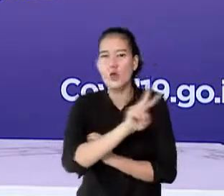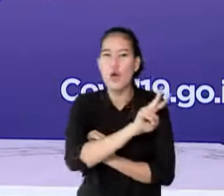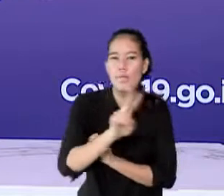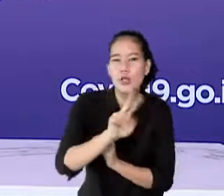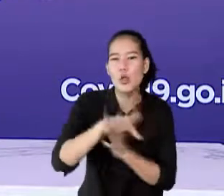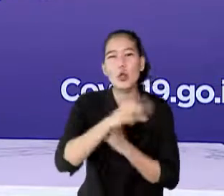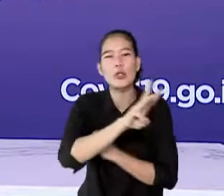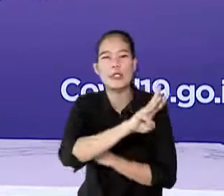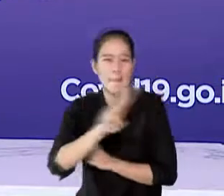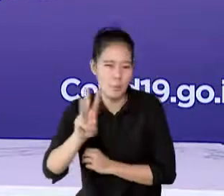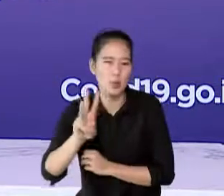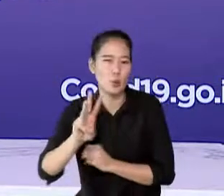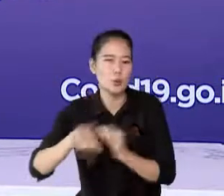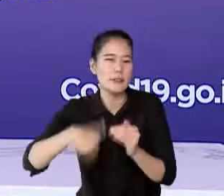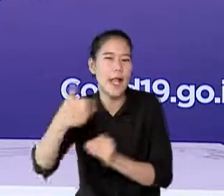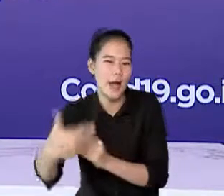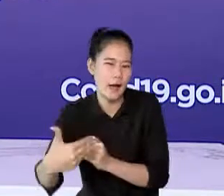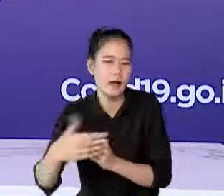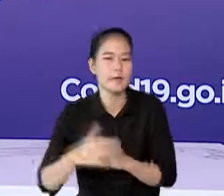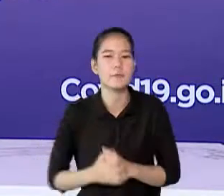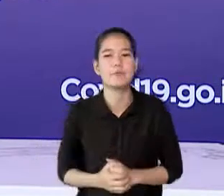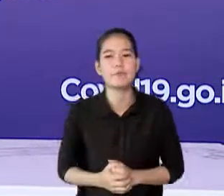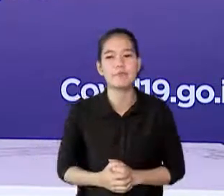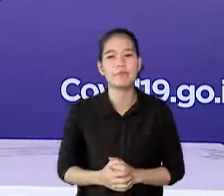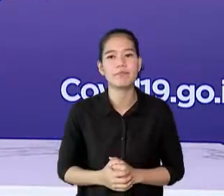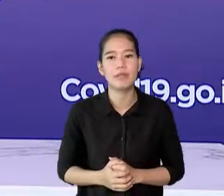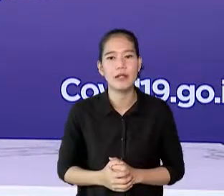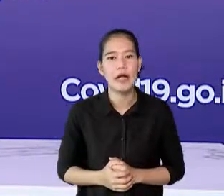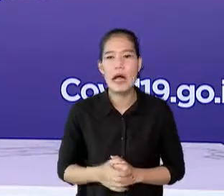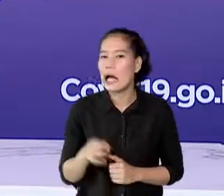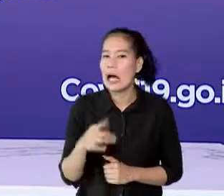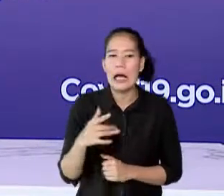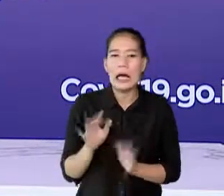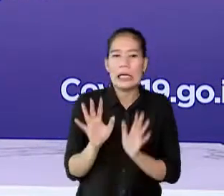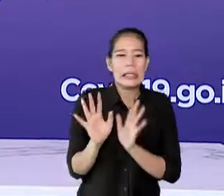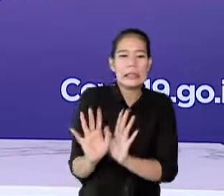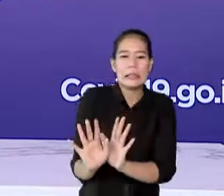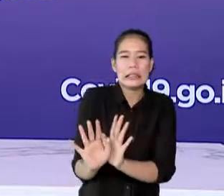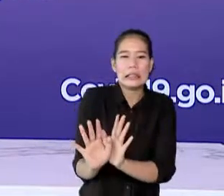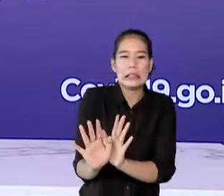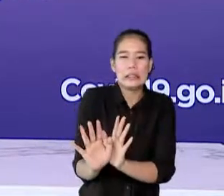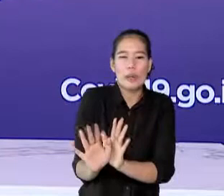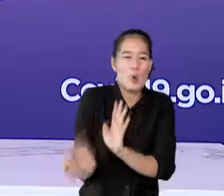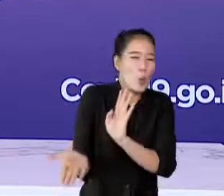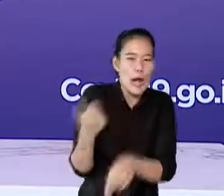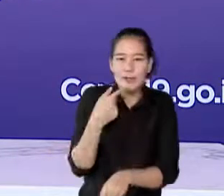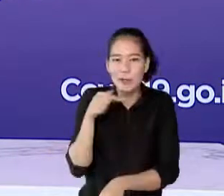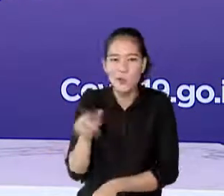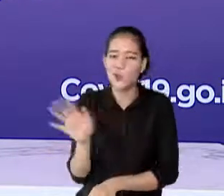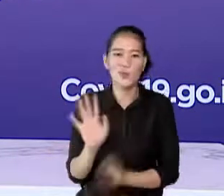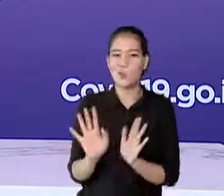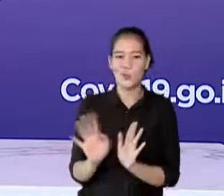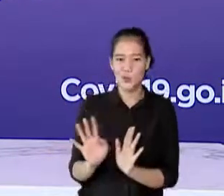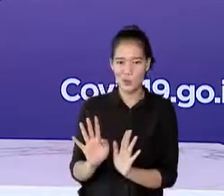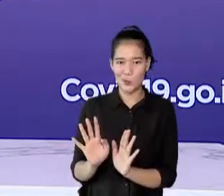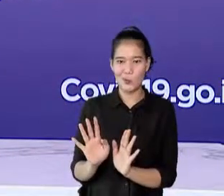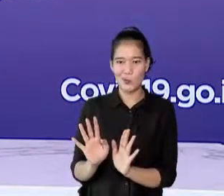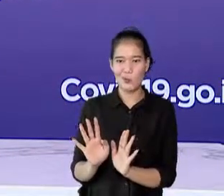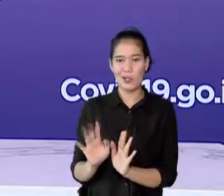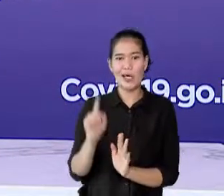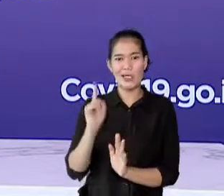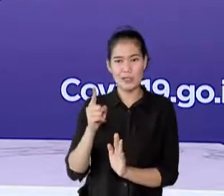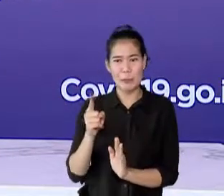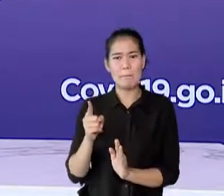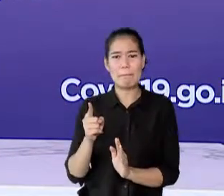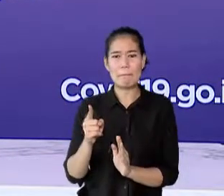by the increase of cases and death. And we don't want to have that to occur during